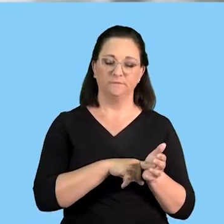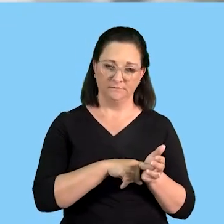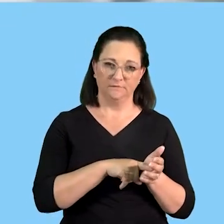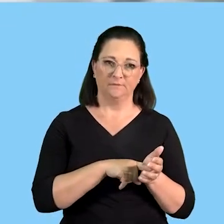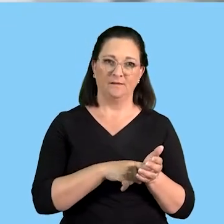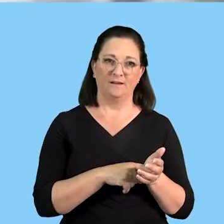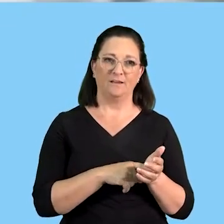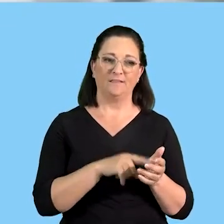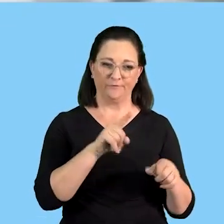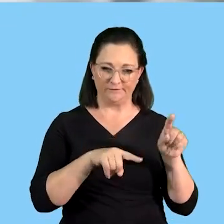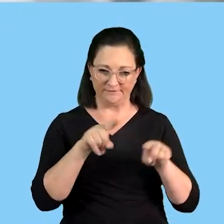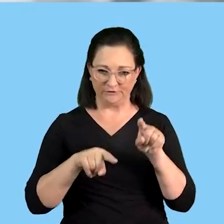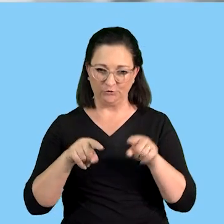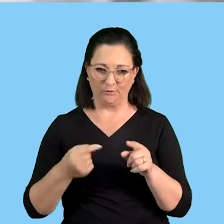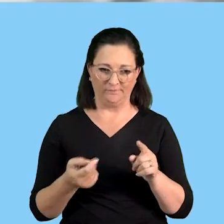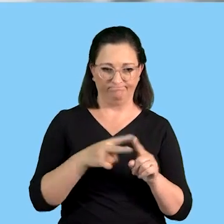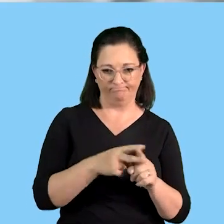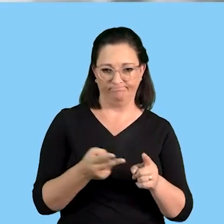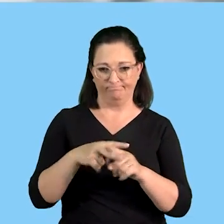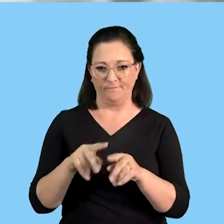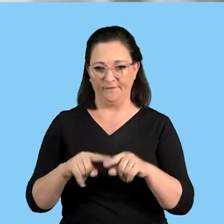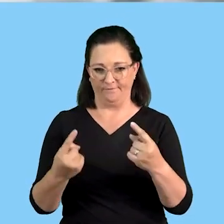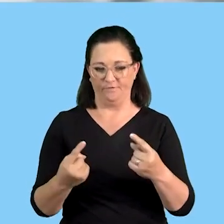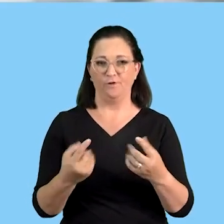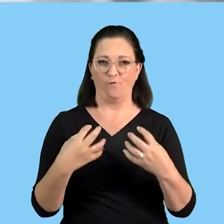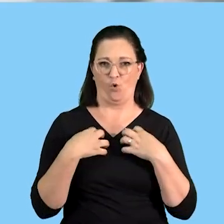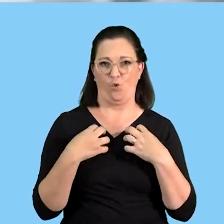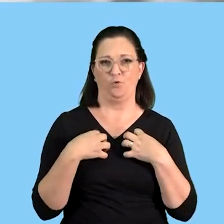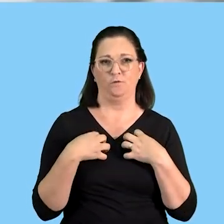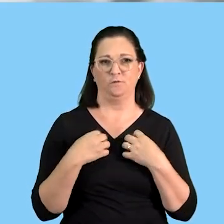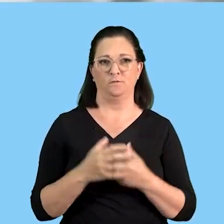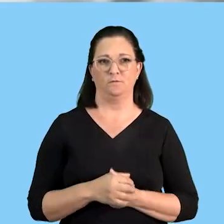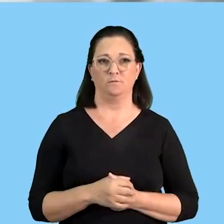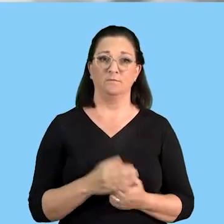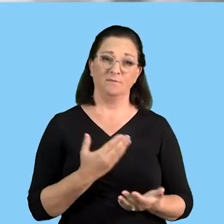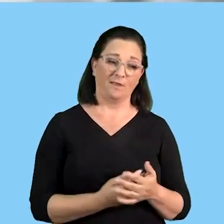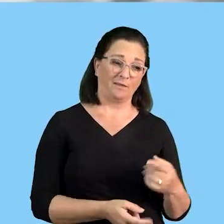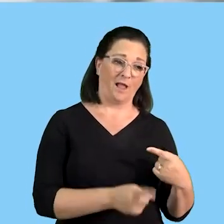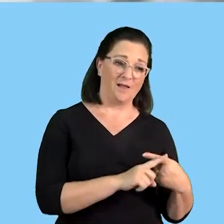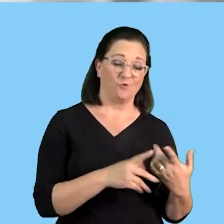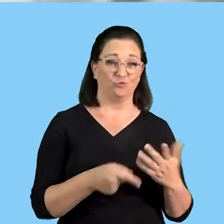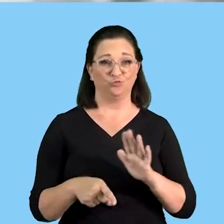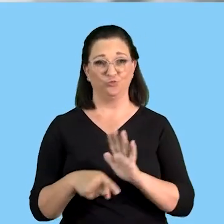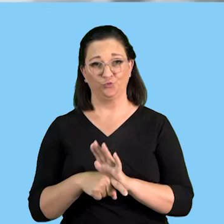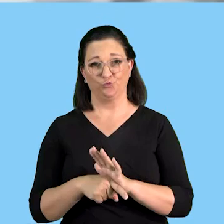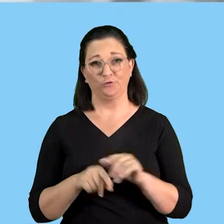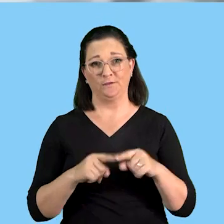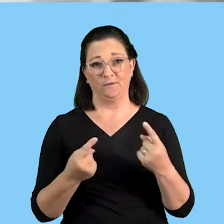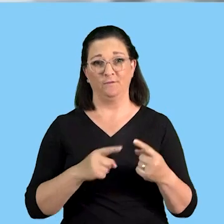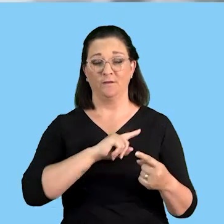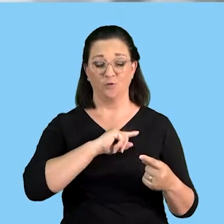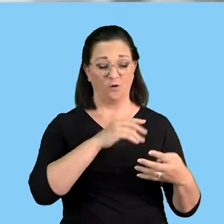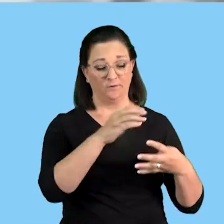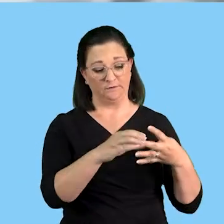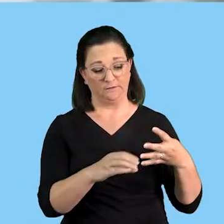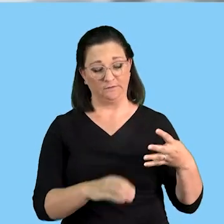applicable differently to each form of ownership and will form a source of advantages or disadvantages, because we talked about